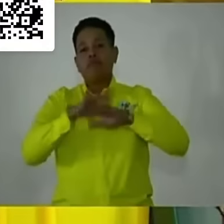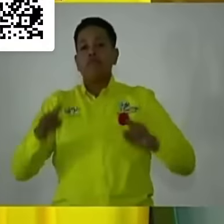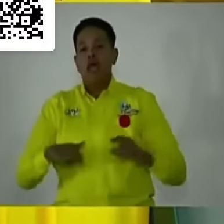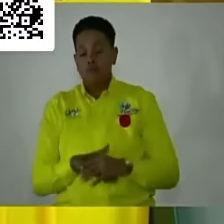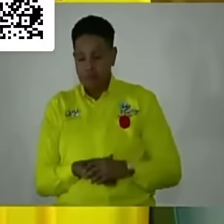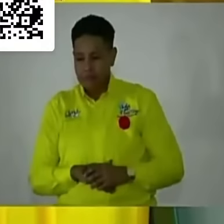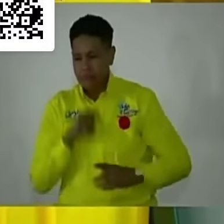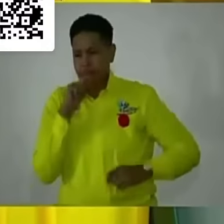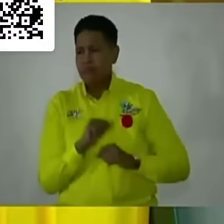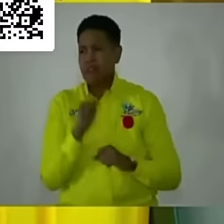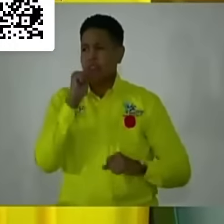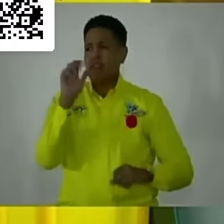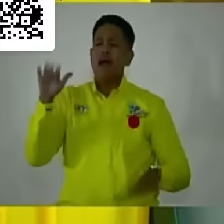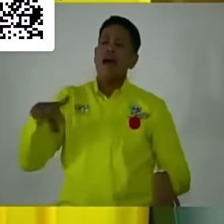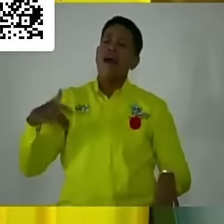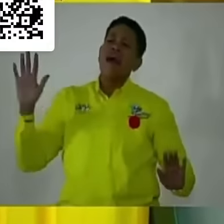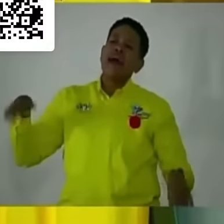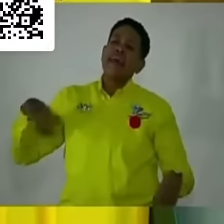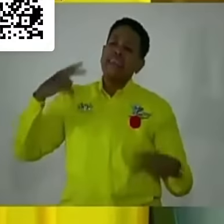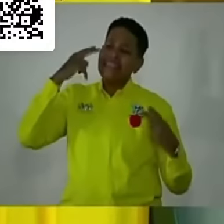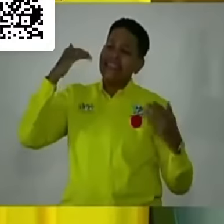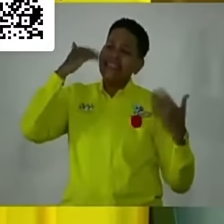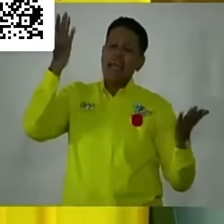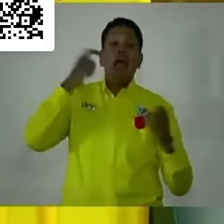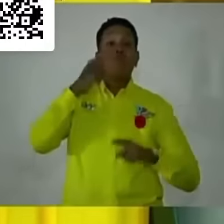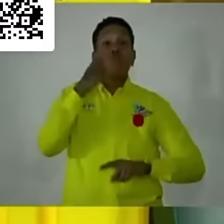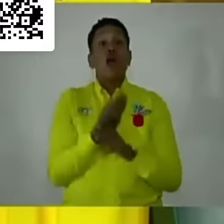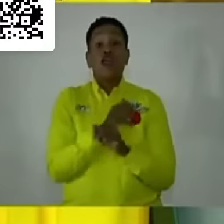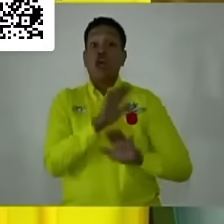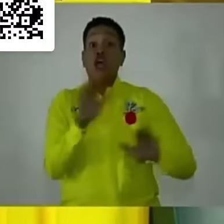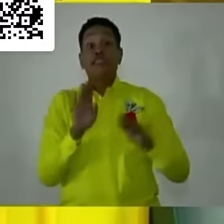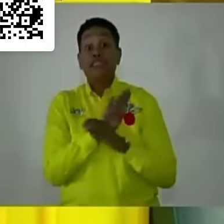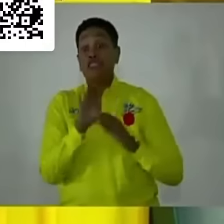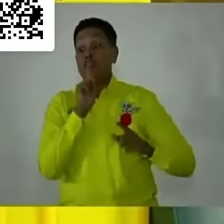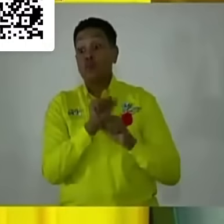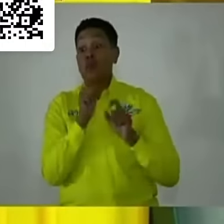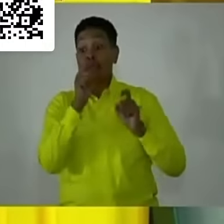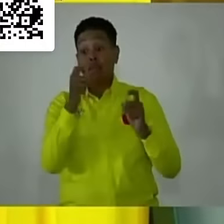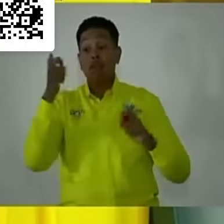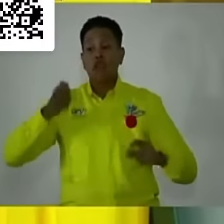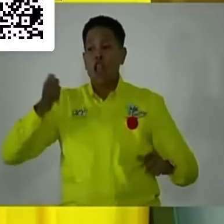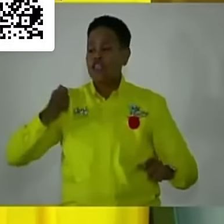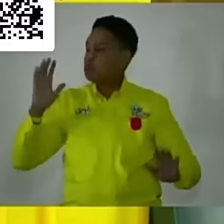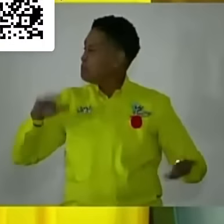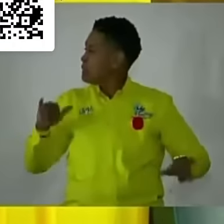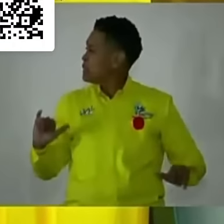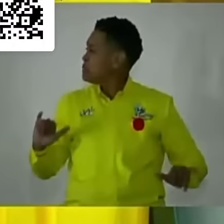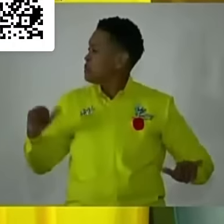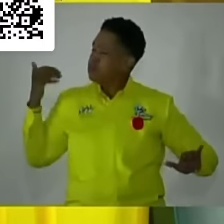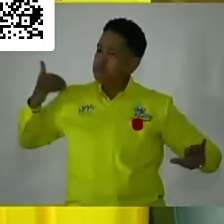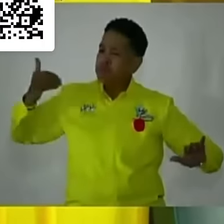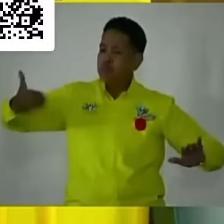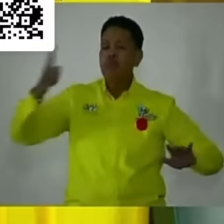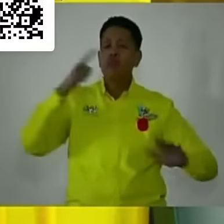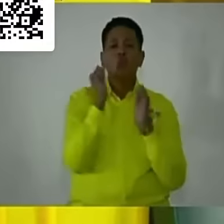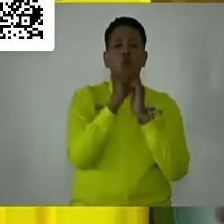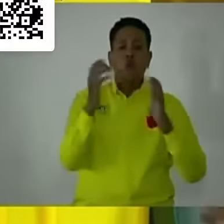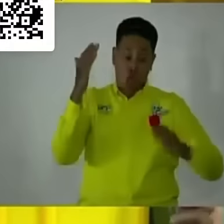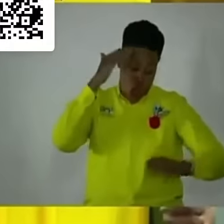It is not unusual that the bauxite industry would give scholarships and without knowledge